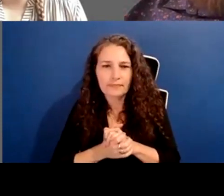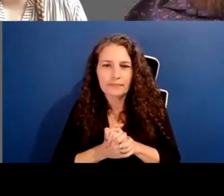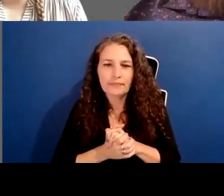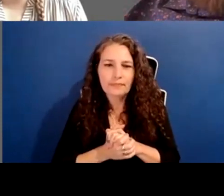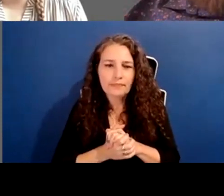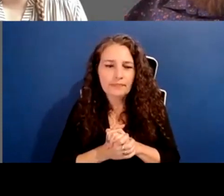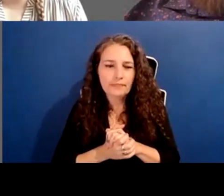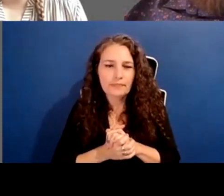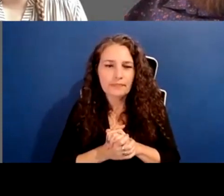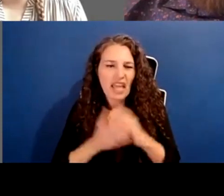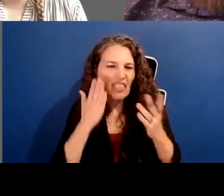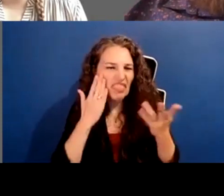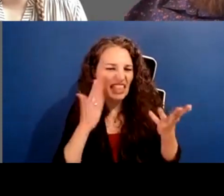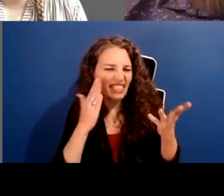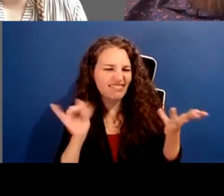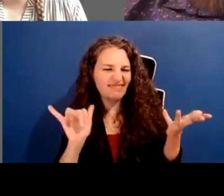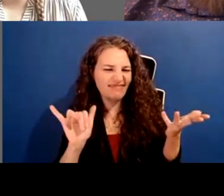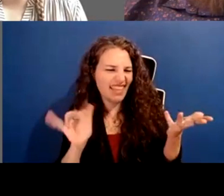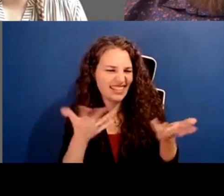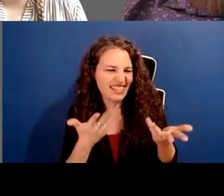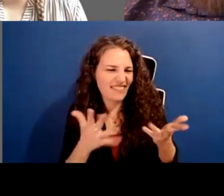Yeah, and I'd probably say to Hannah and ours,